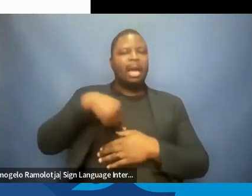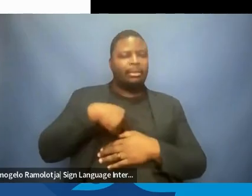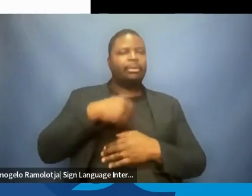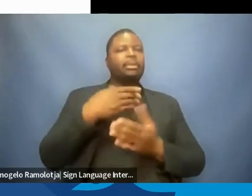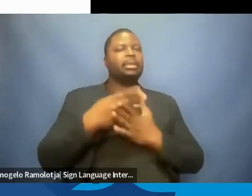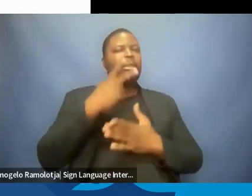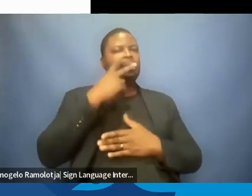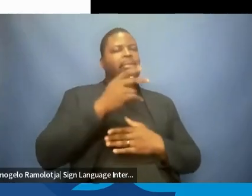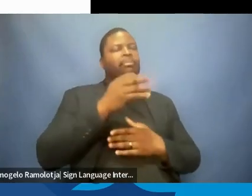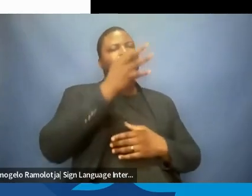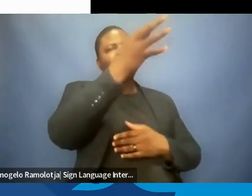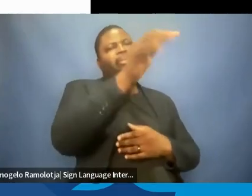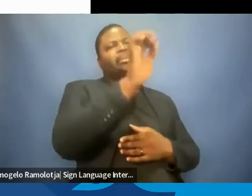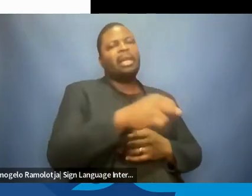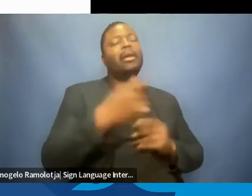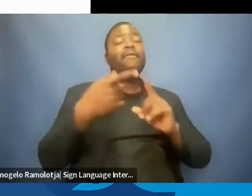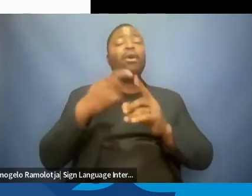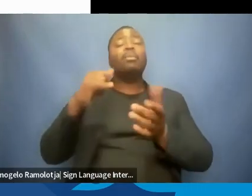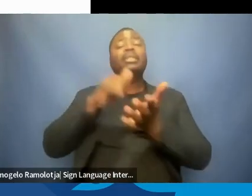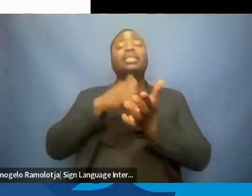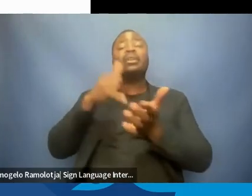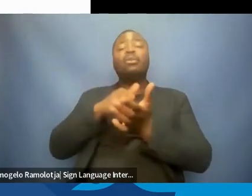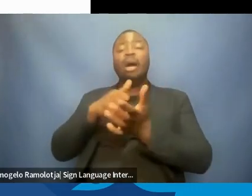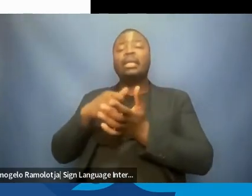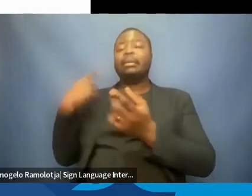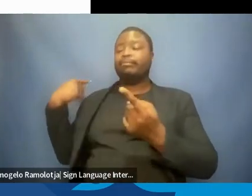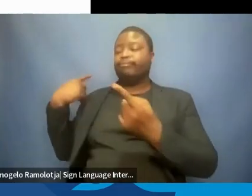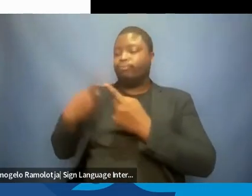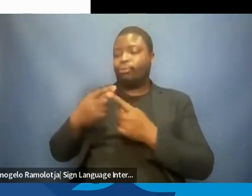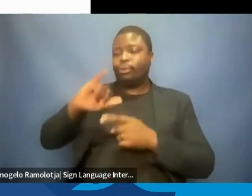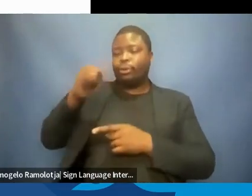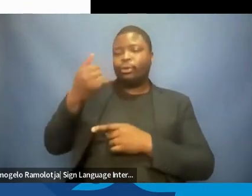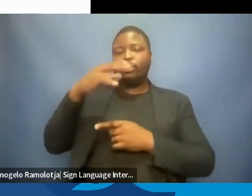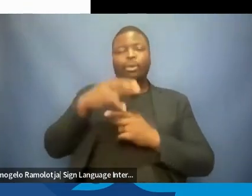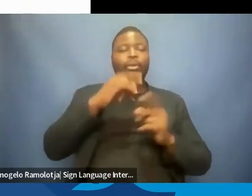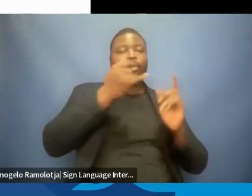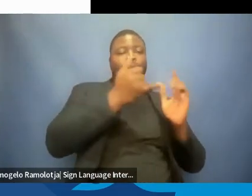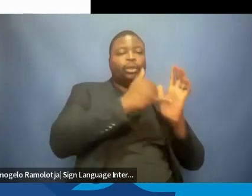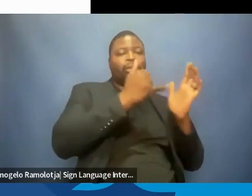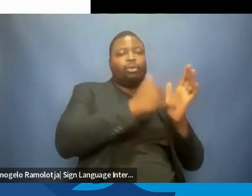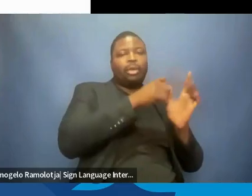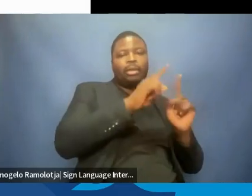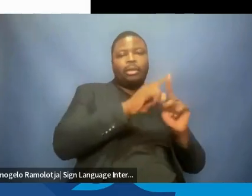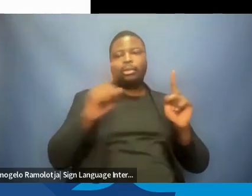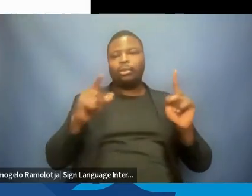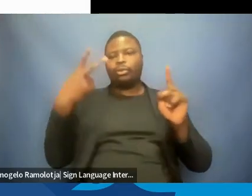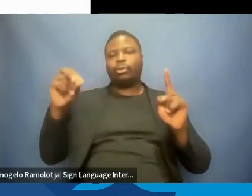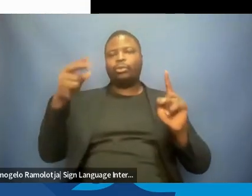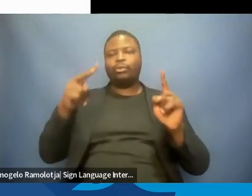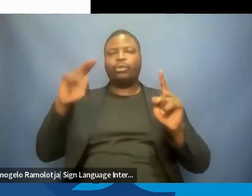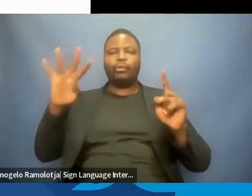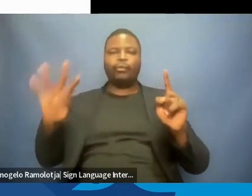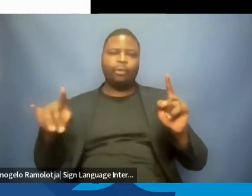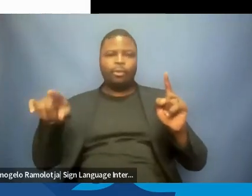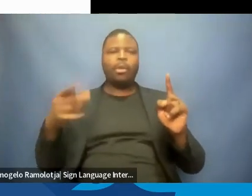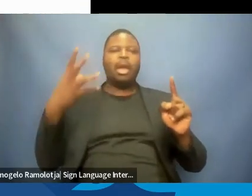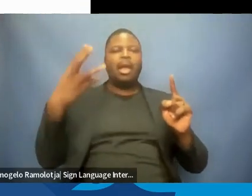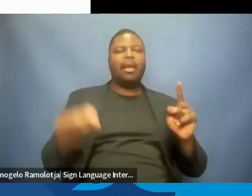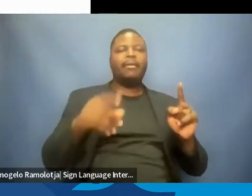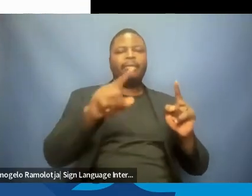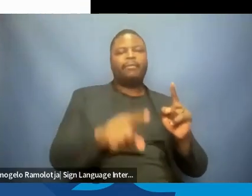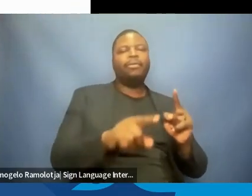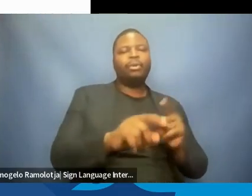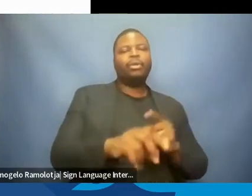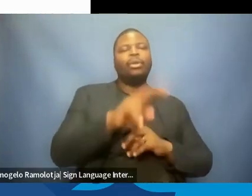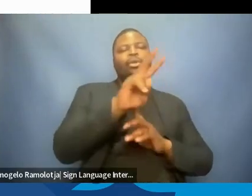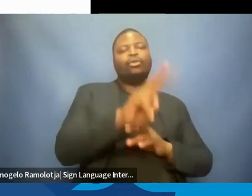providing these services, we see major gaps. So if just to give us an overview, between January